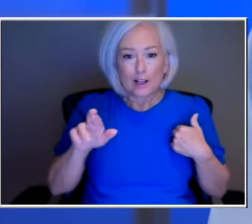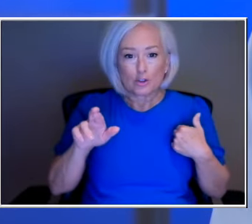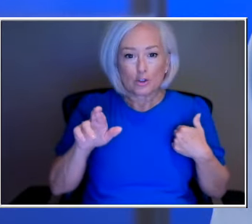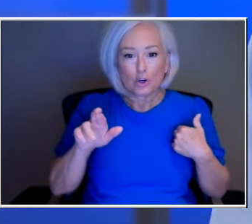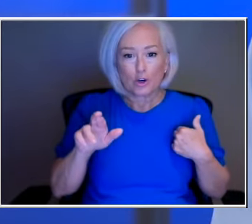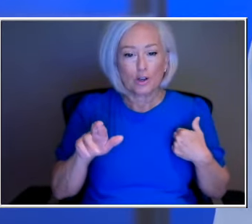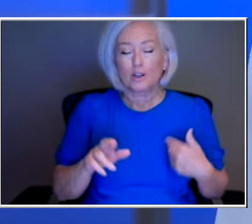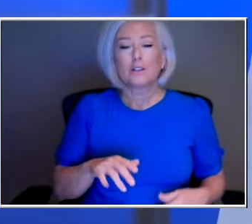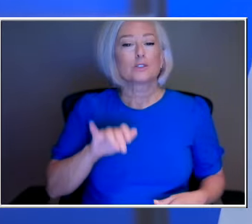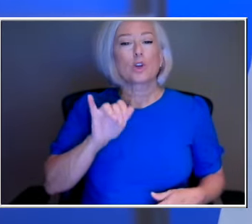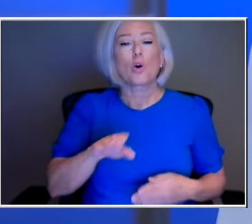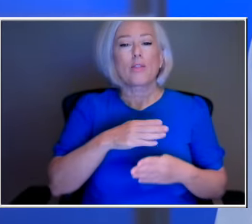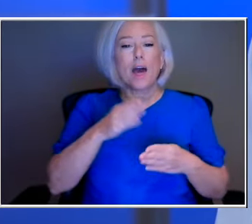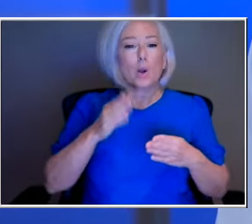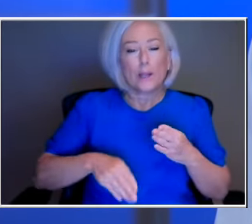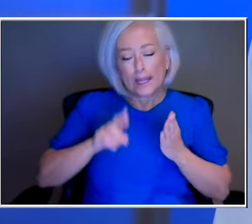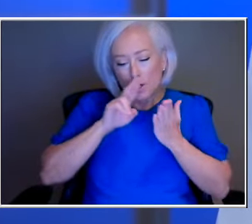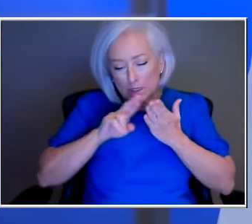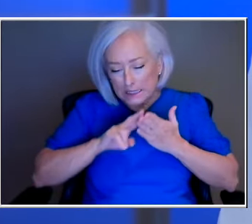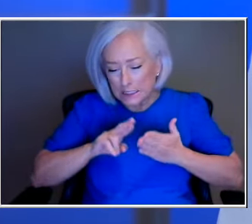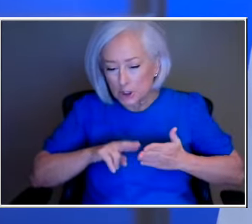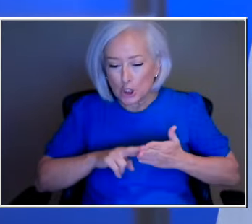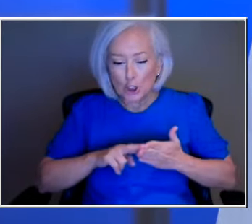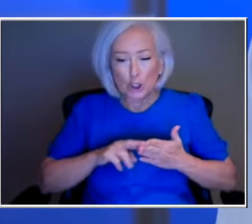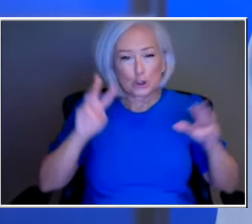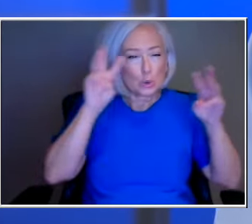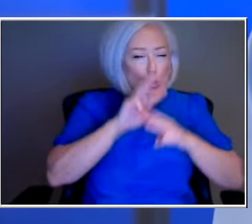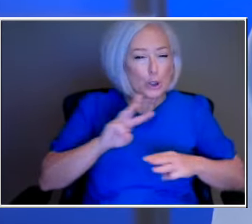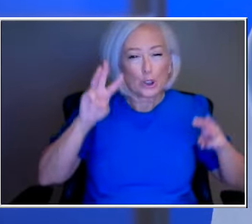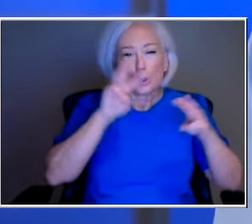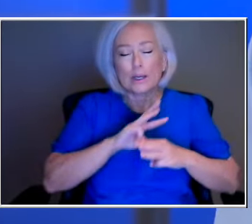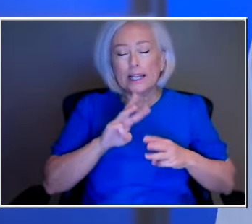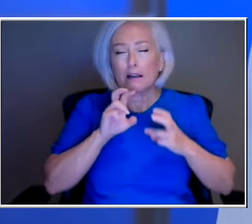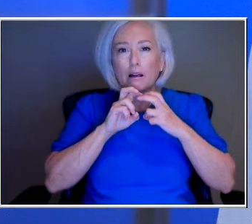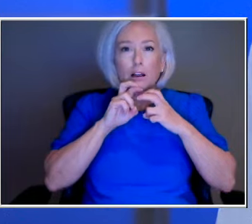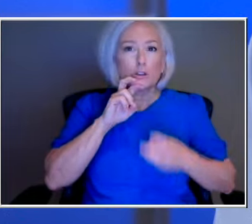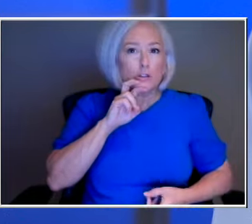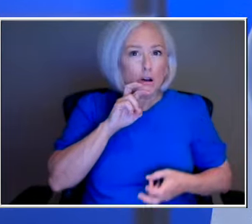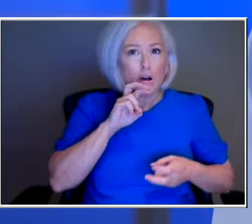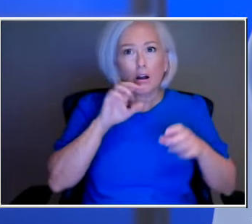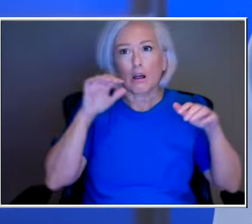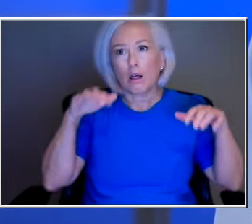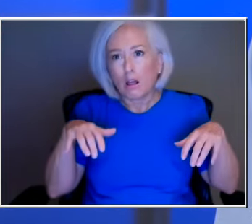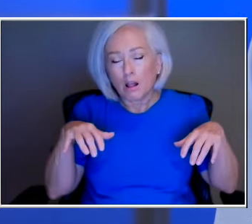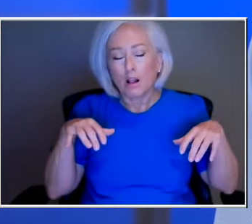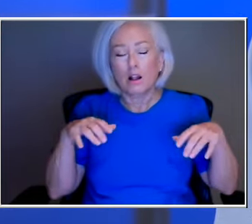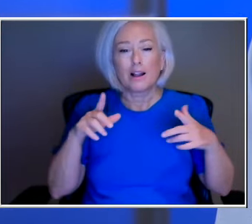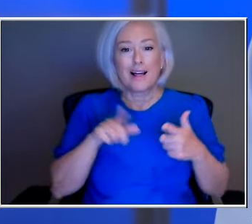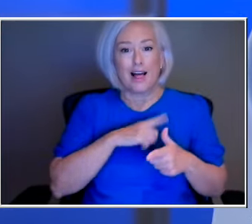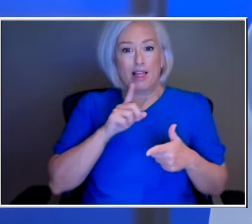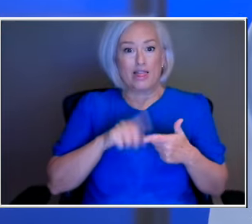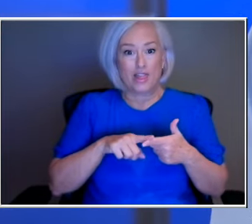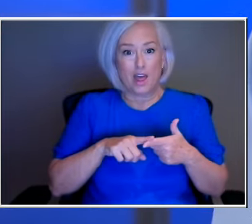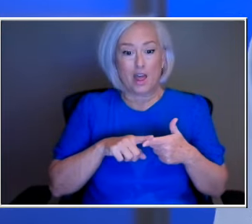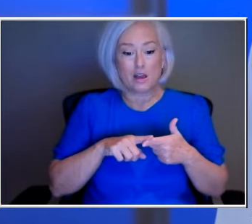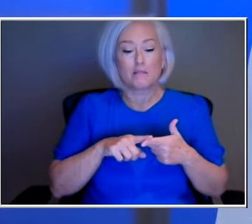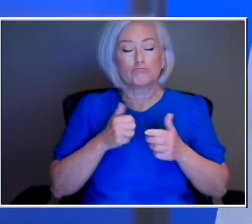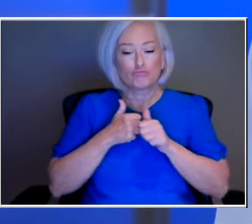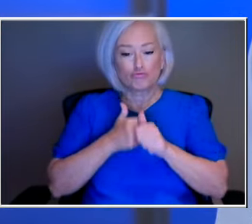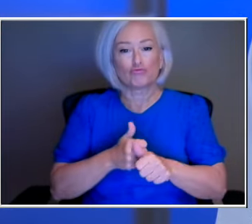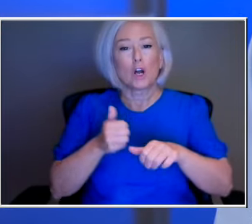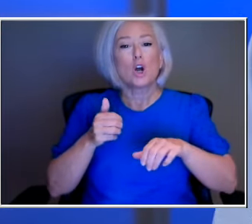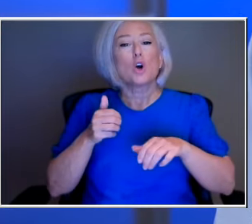weekend researching, worrying, kind of in shock, but then went through the recommendation, got a